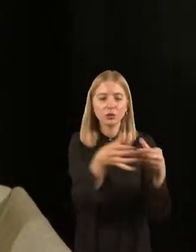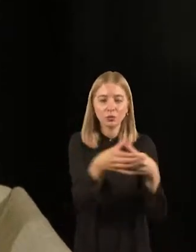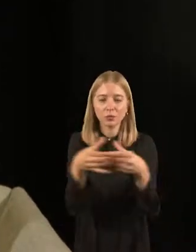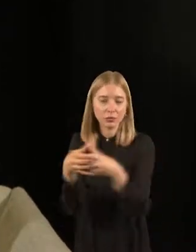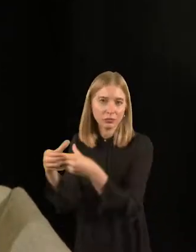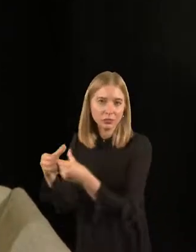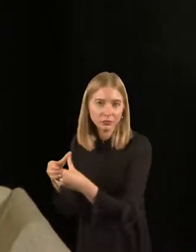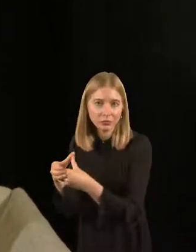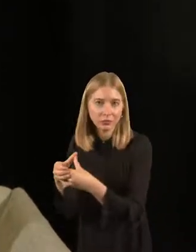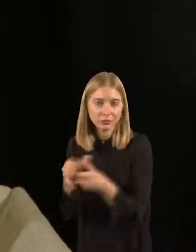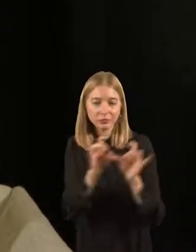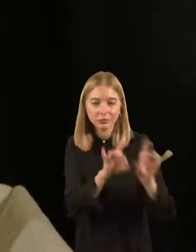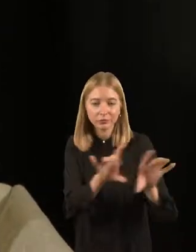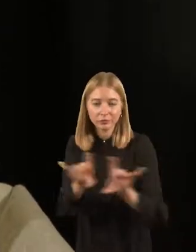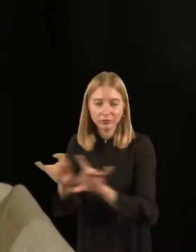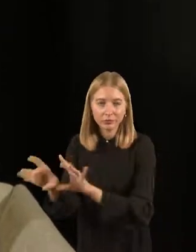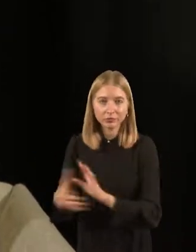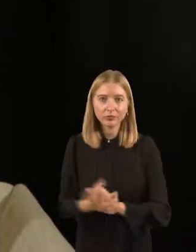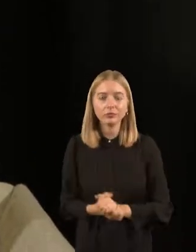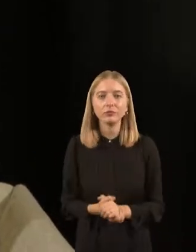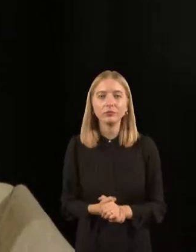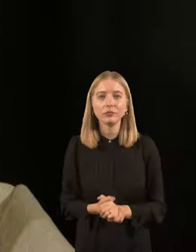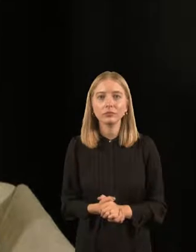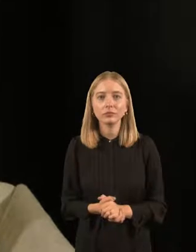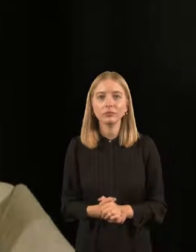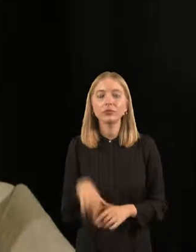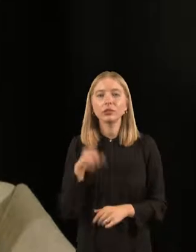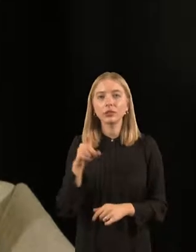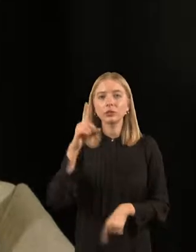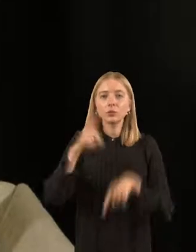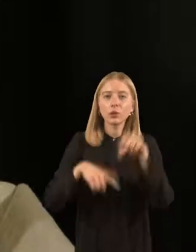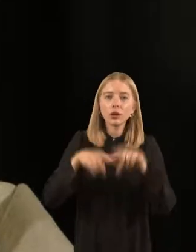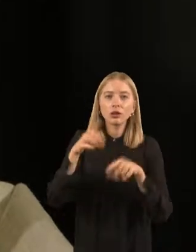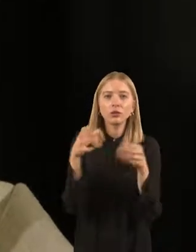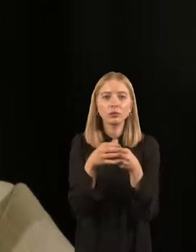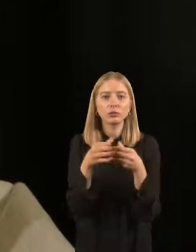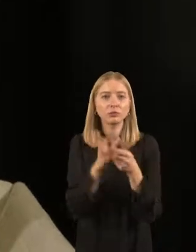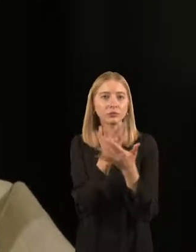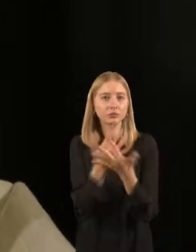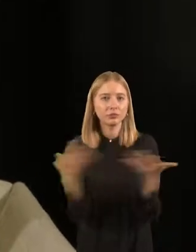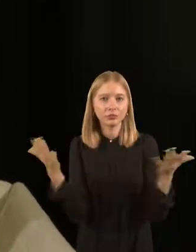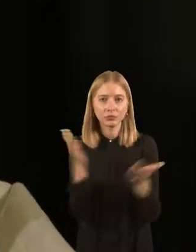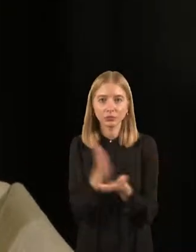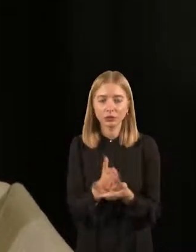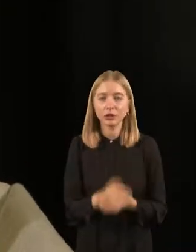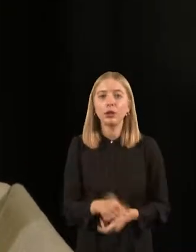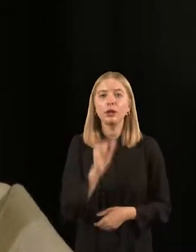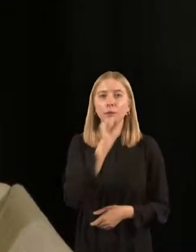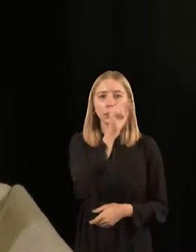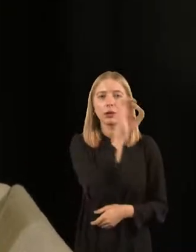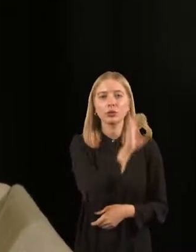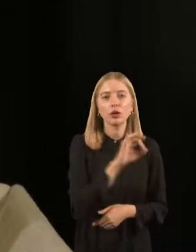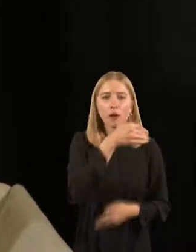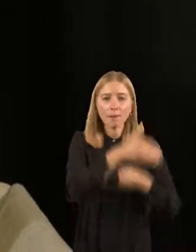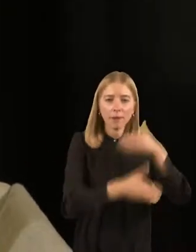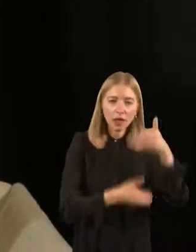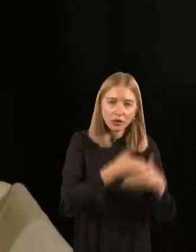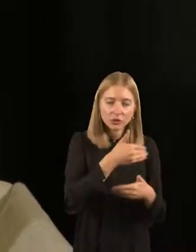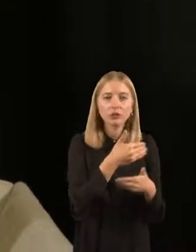the recommendations are broken down into four main groups, and they relate to